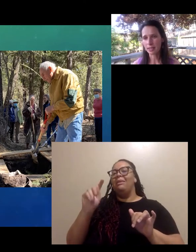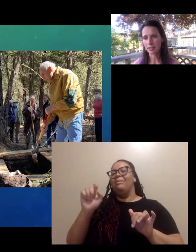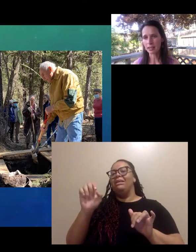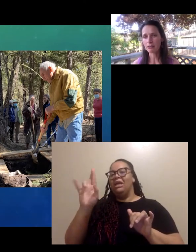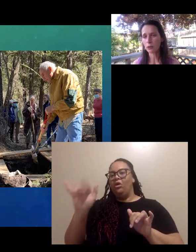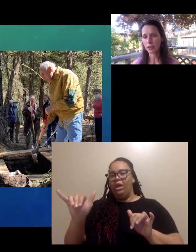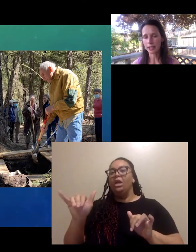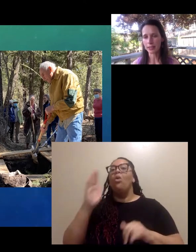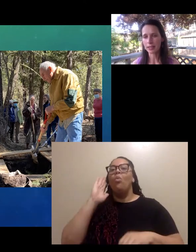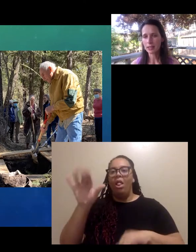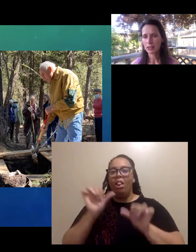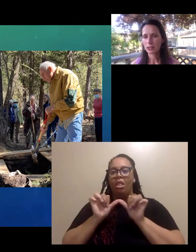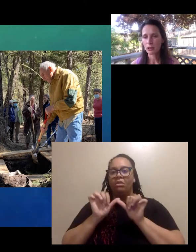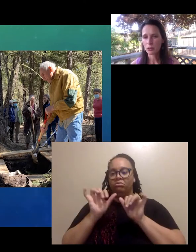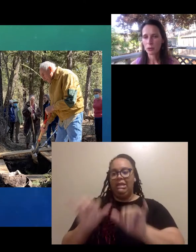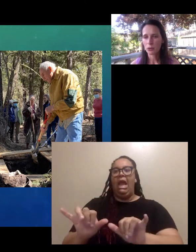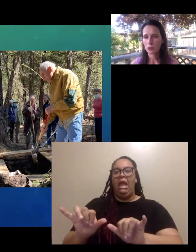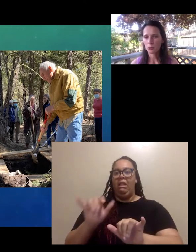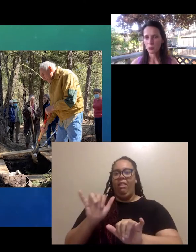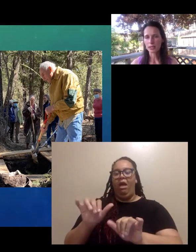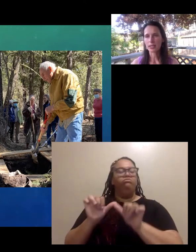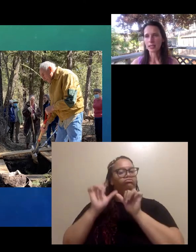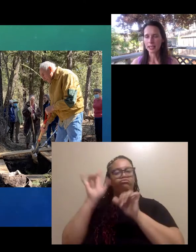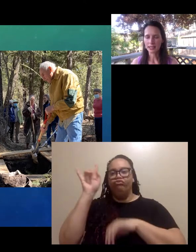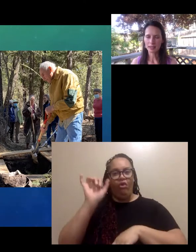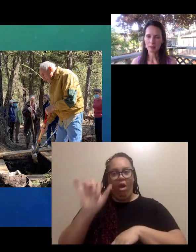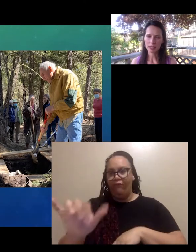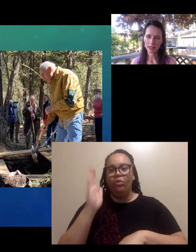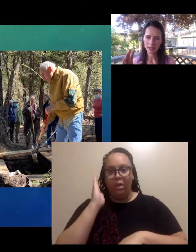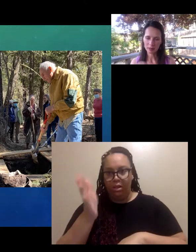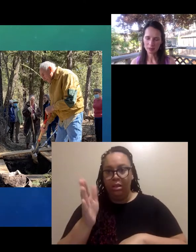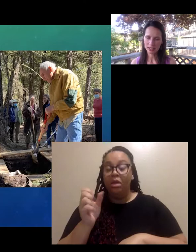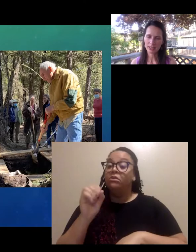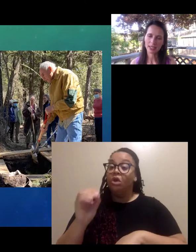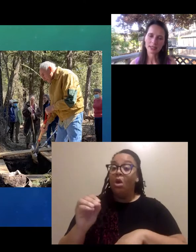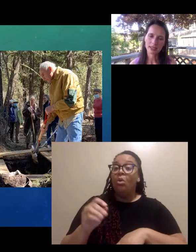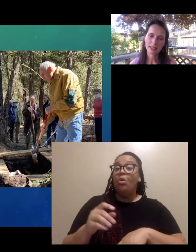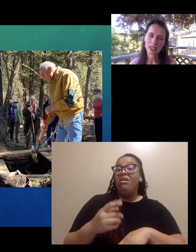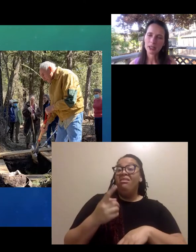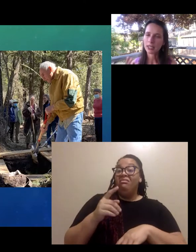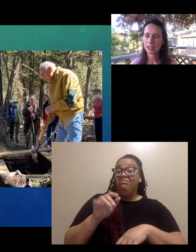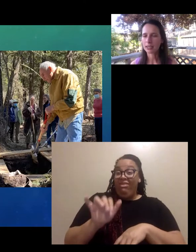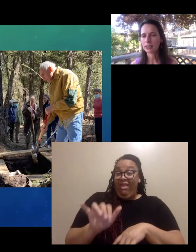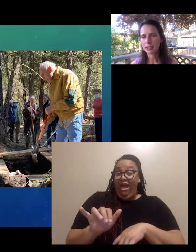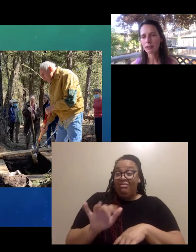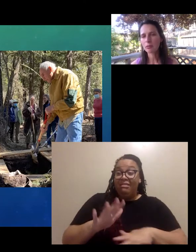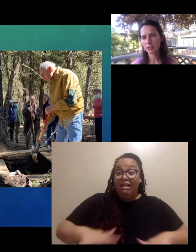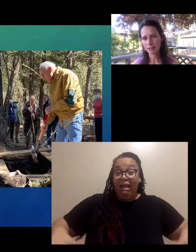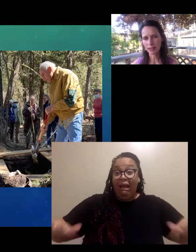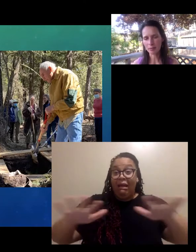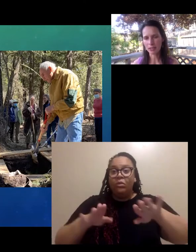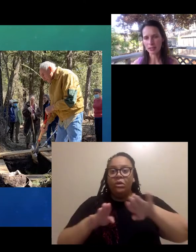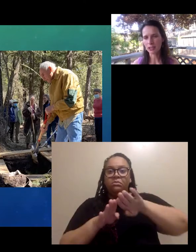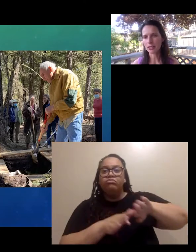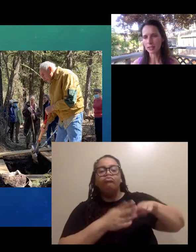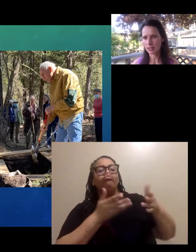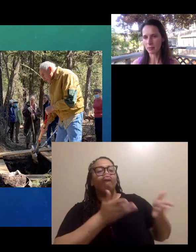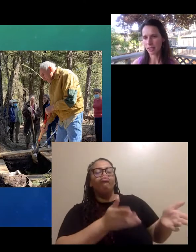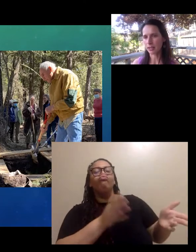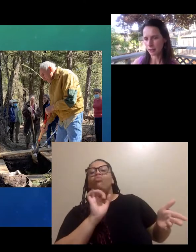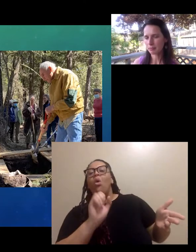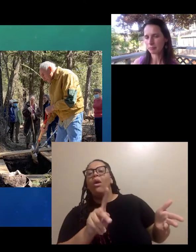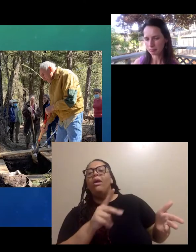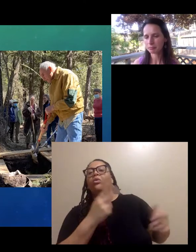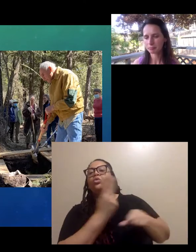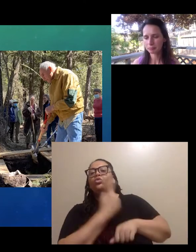least in the state of Oregon. So once the land has been set aside as a cemetery, it can never be developed and turned into